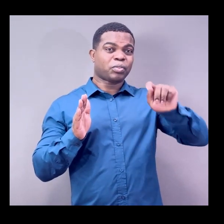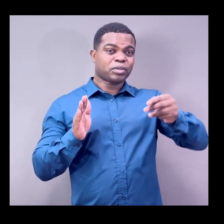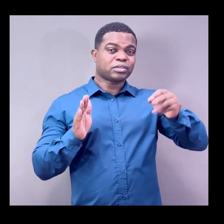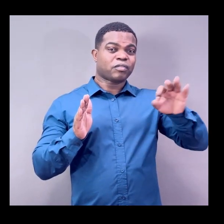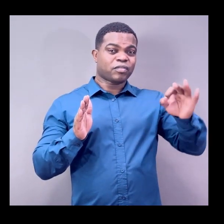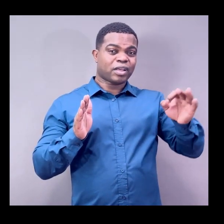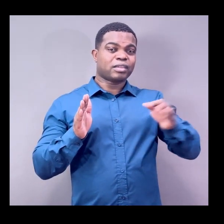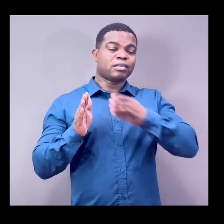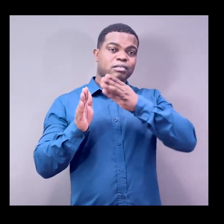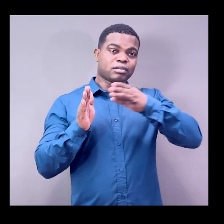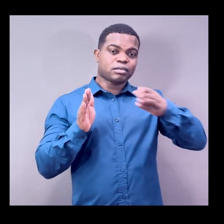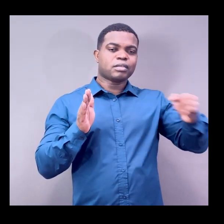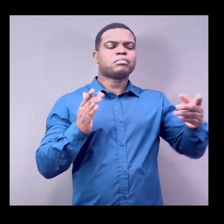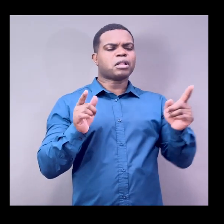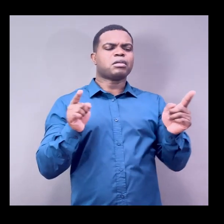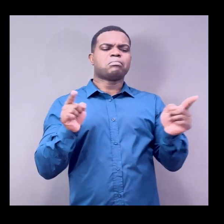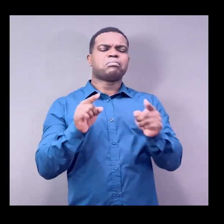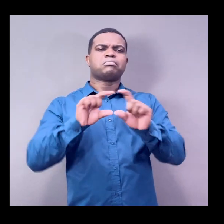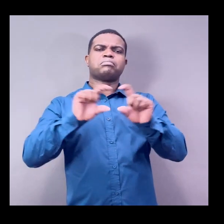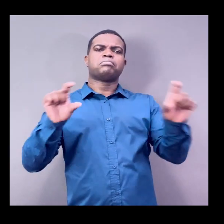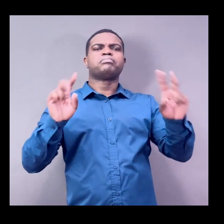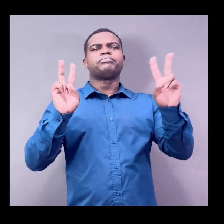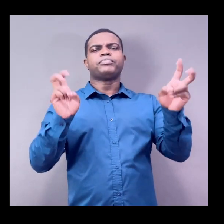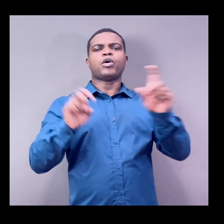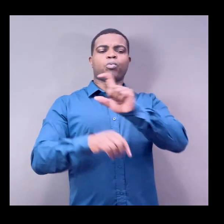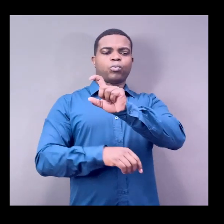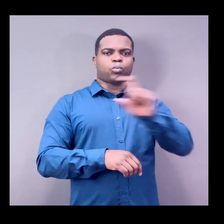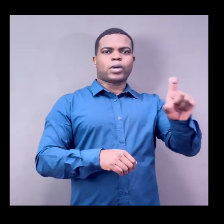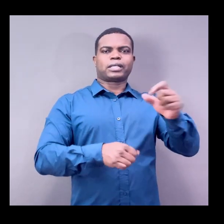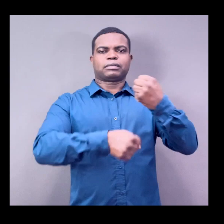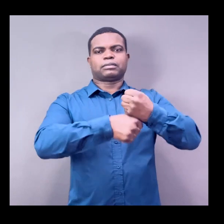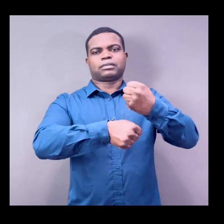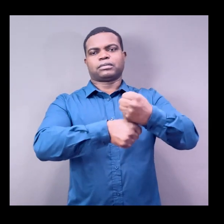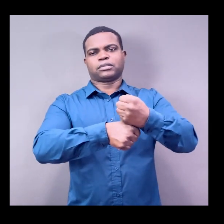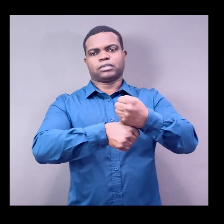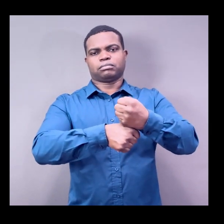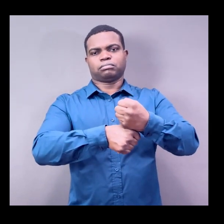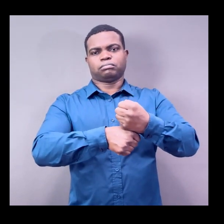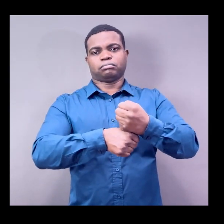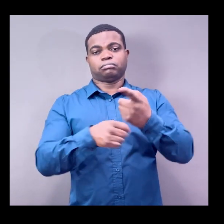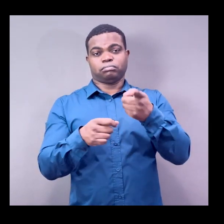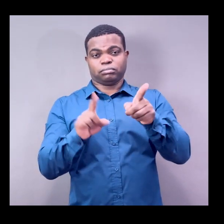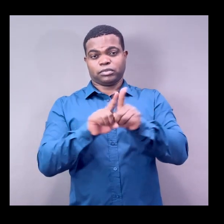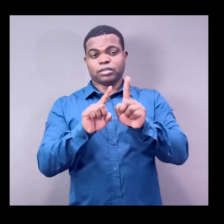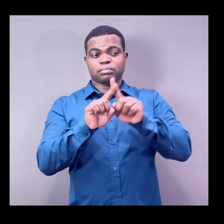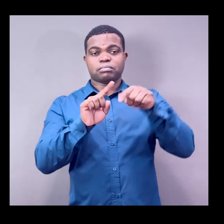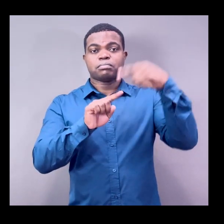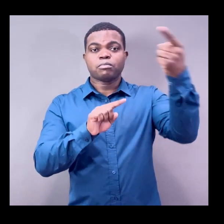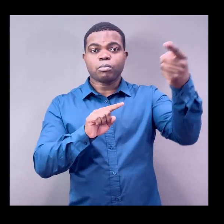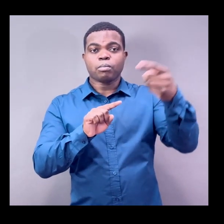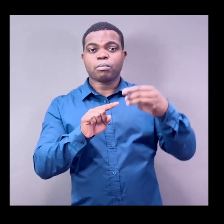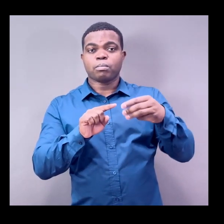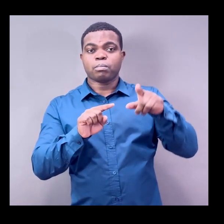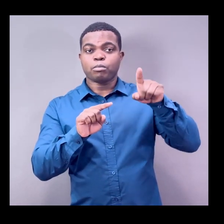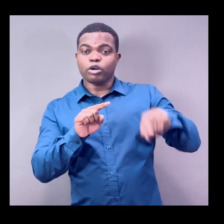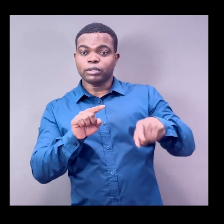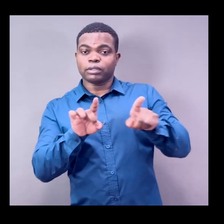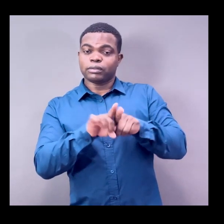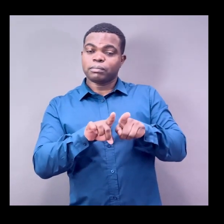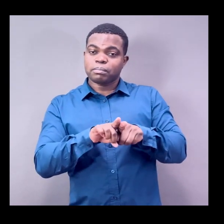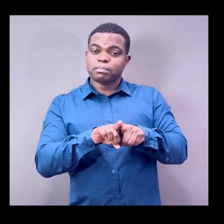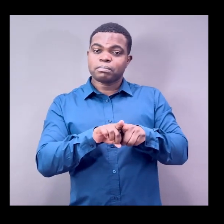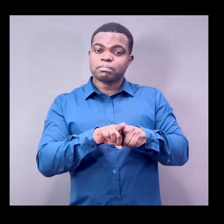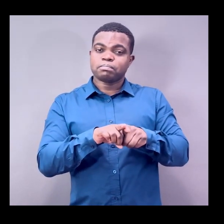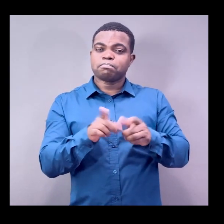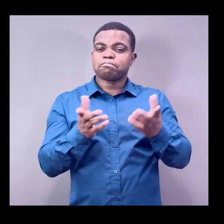So let's say you have a weekly task. So what are you going to be doing on Monday? So if you have been able